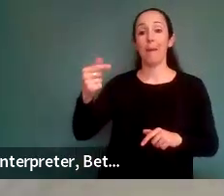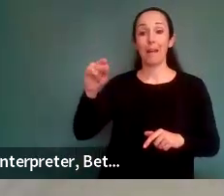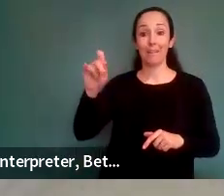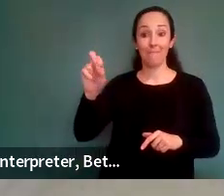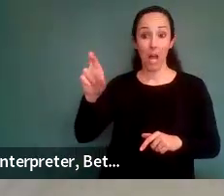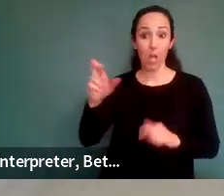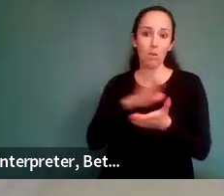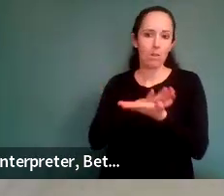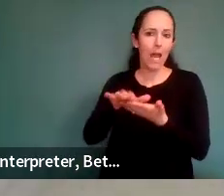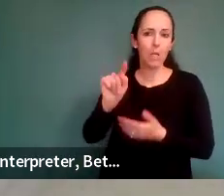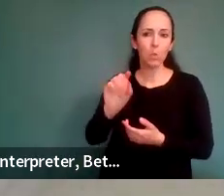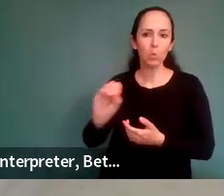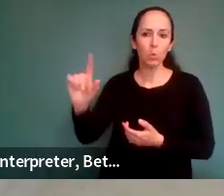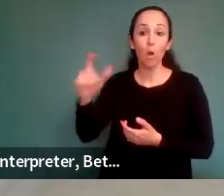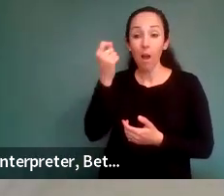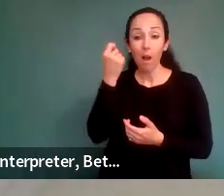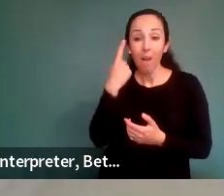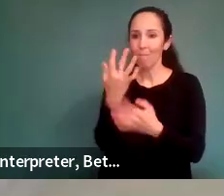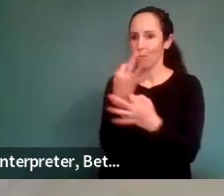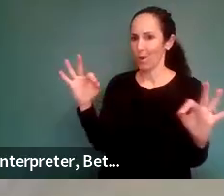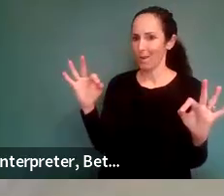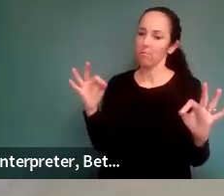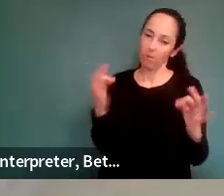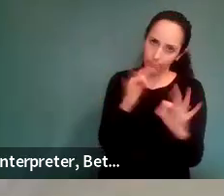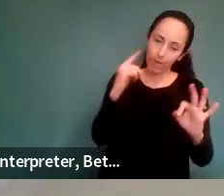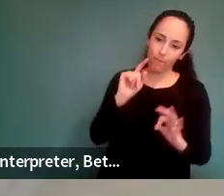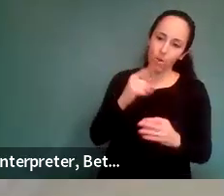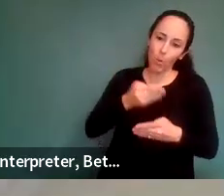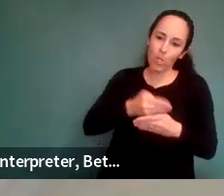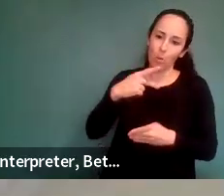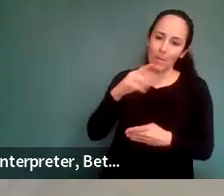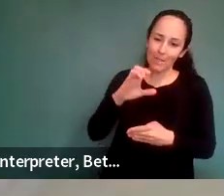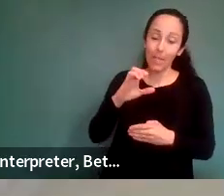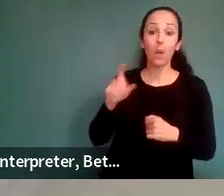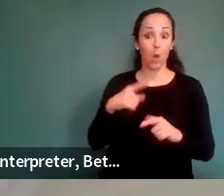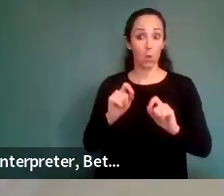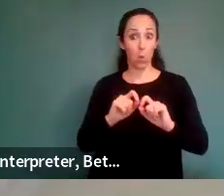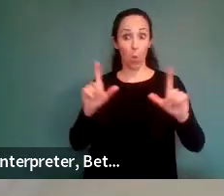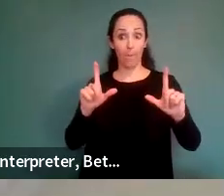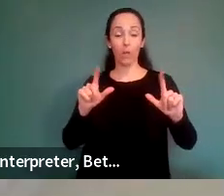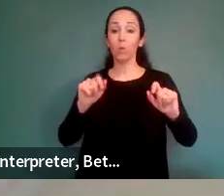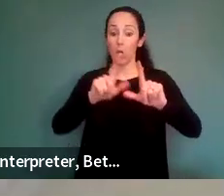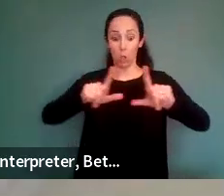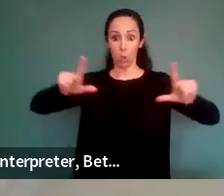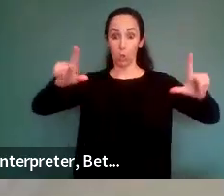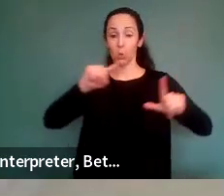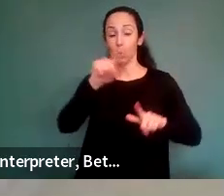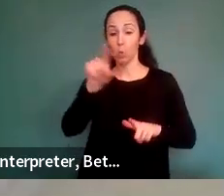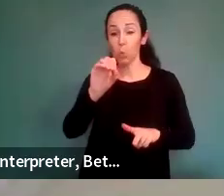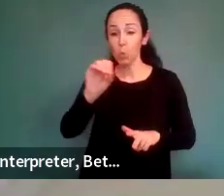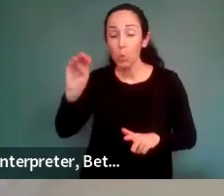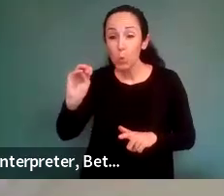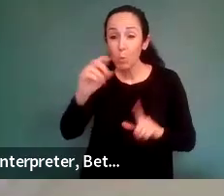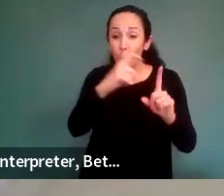PC. When it's open, you can zoom in text. You can zoom in on images,